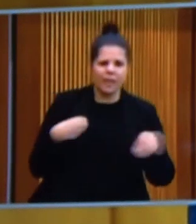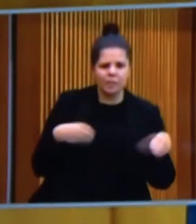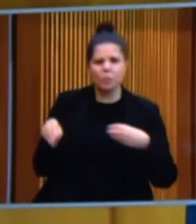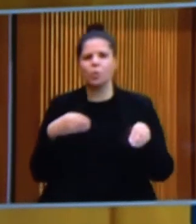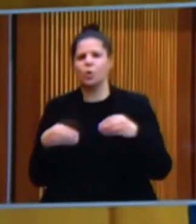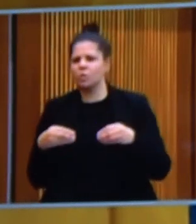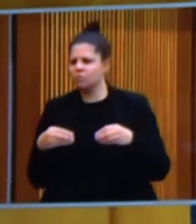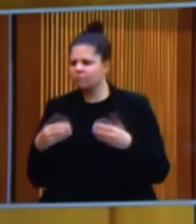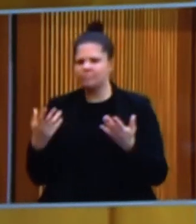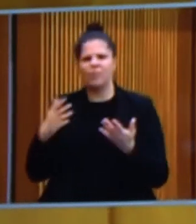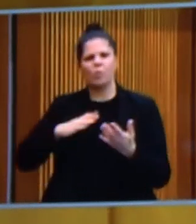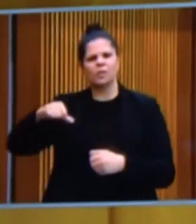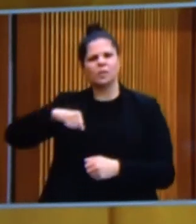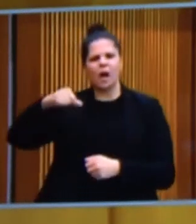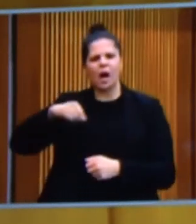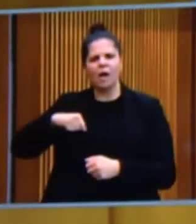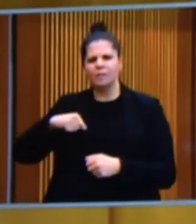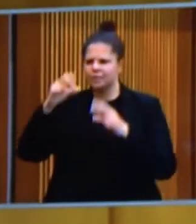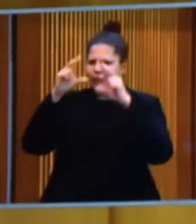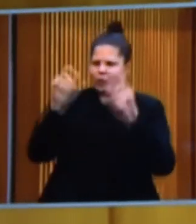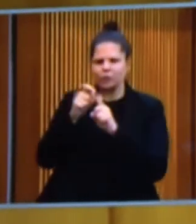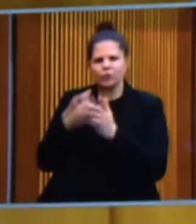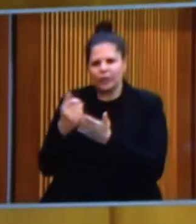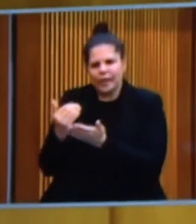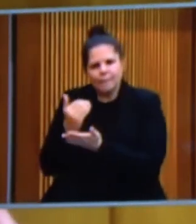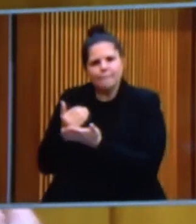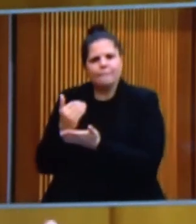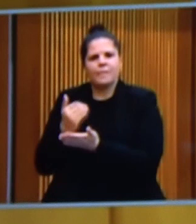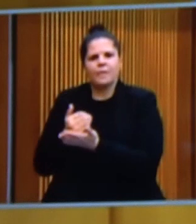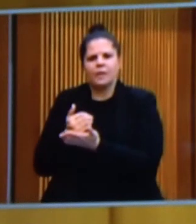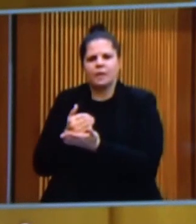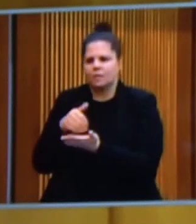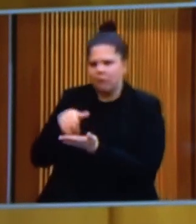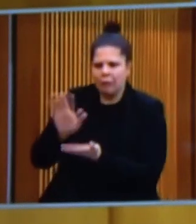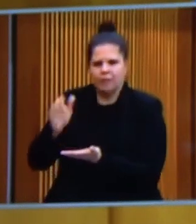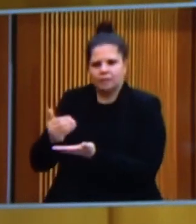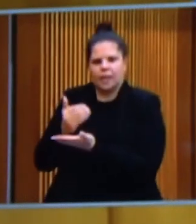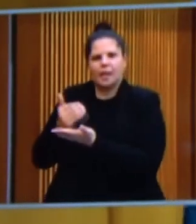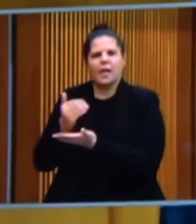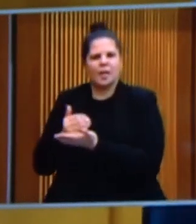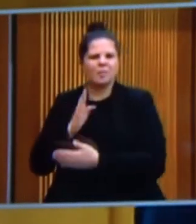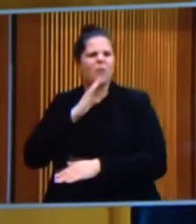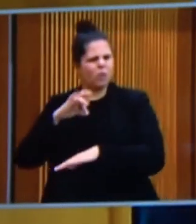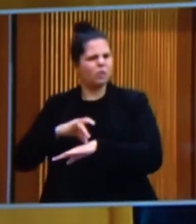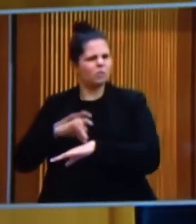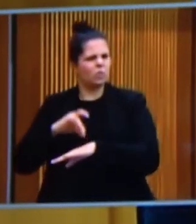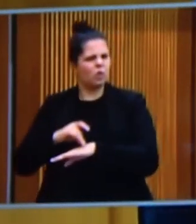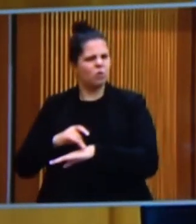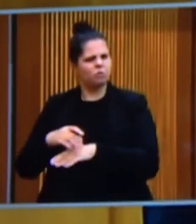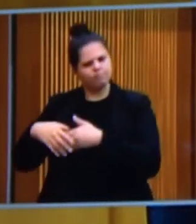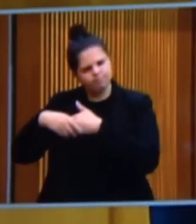participation and staff retention from the private hospitals. The Private Hospitals